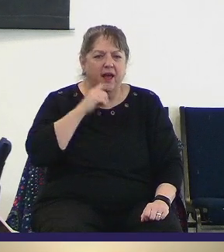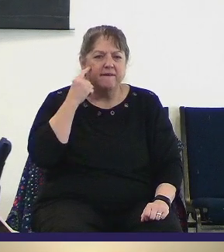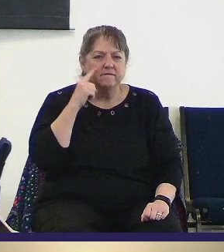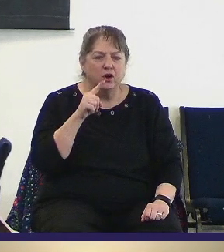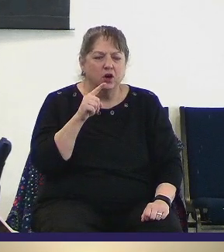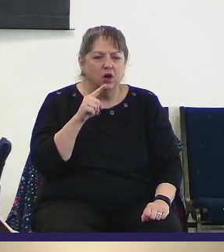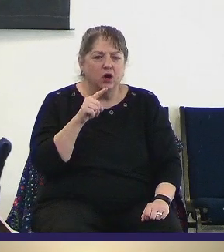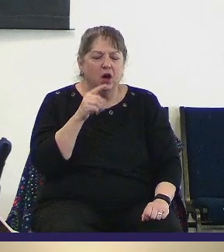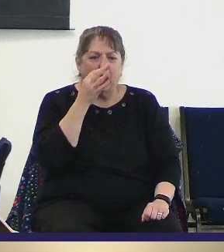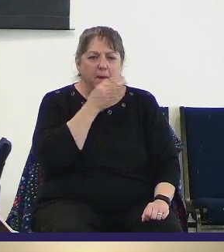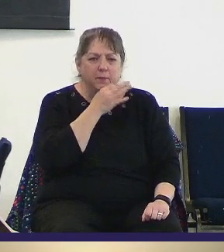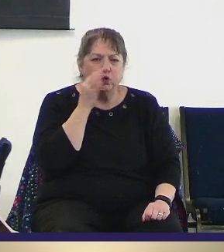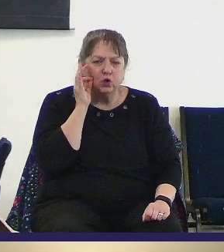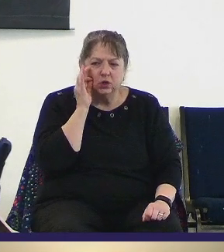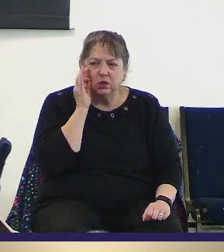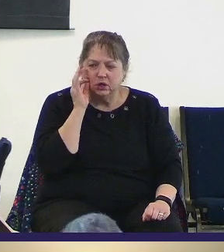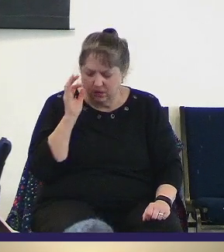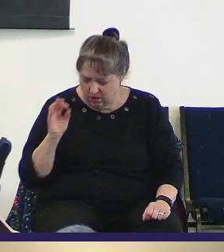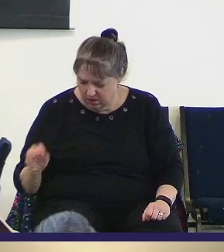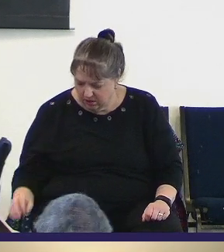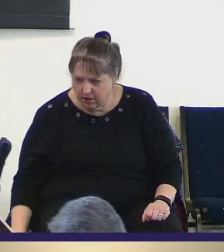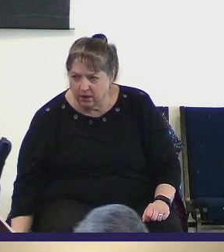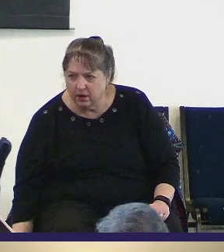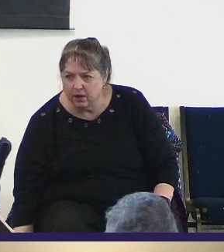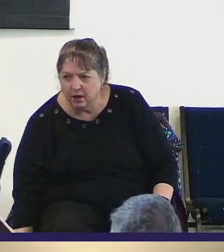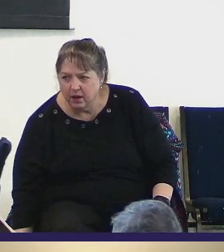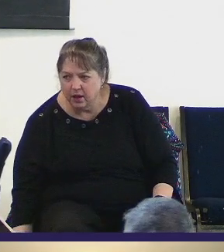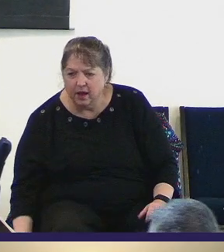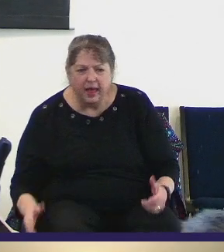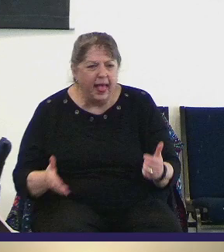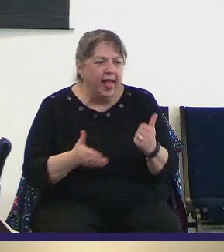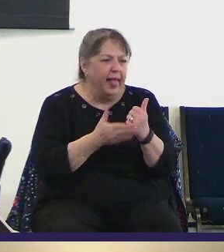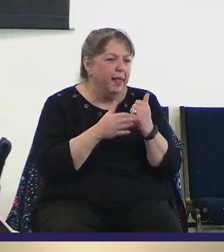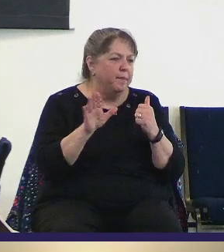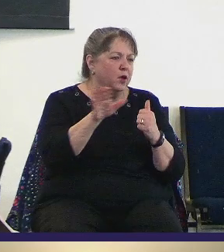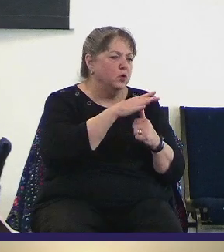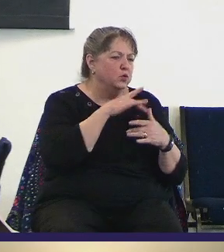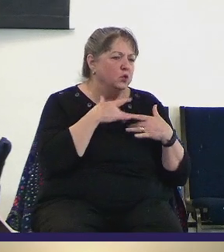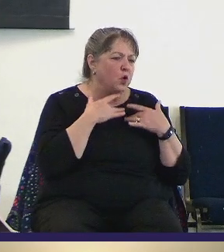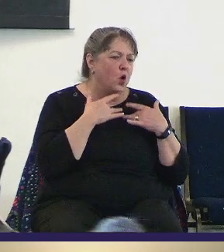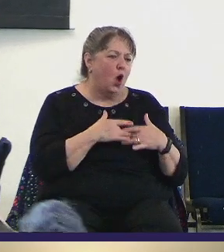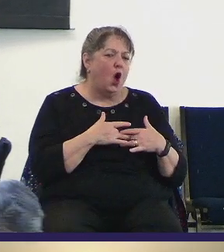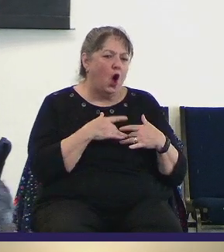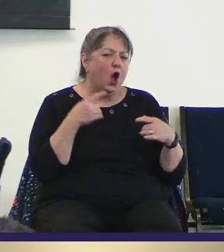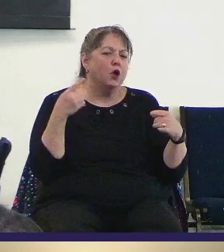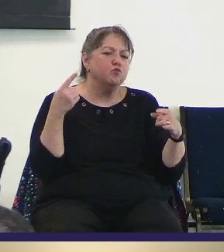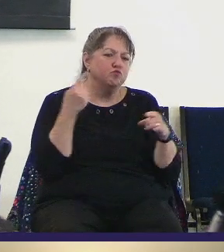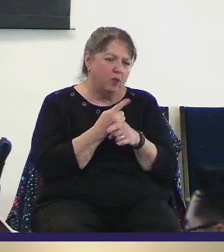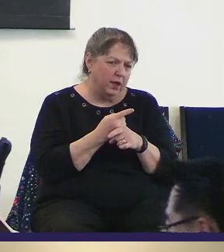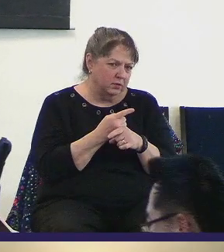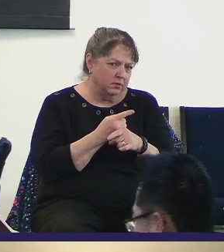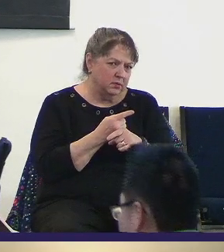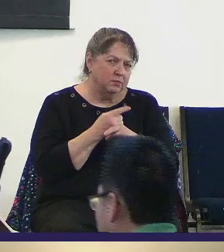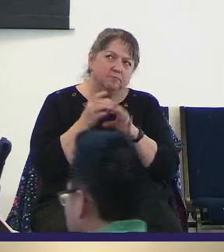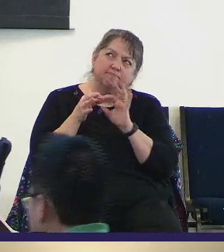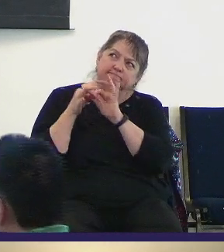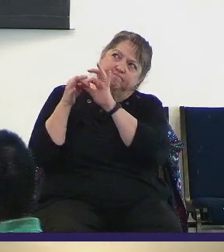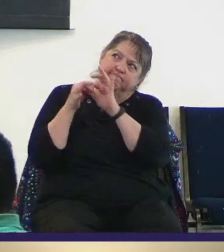Have our communion this morning. And as we get ready for communion, just keep your heart right. Keep your heart looking to Jesus.